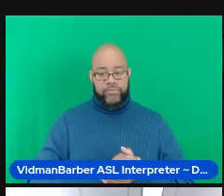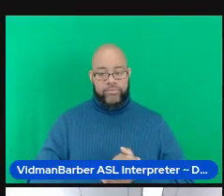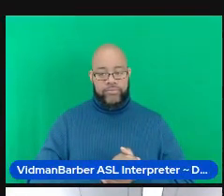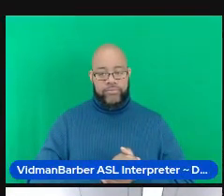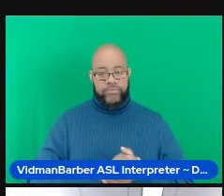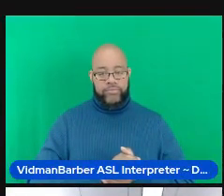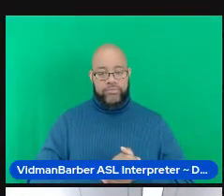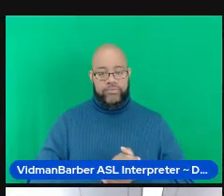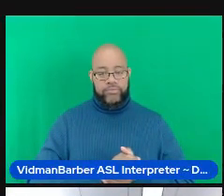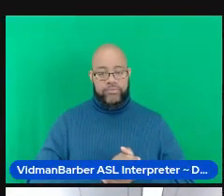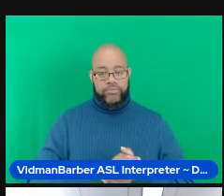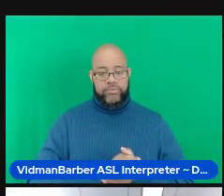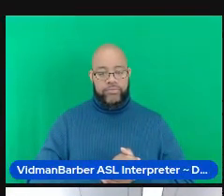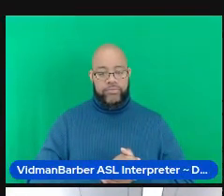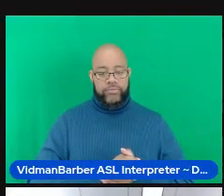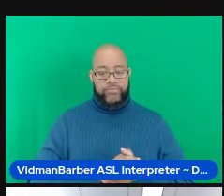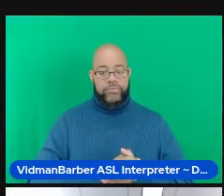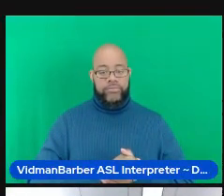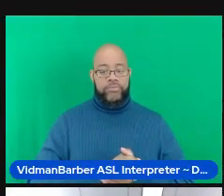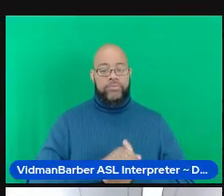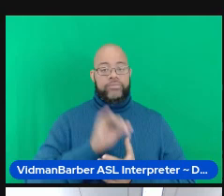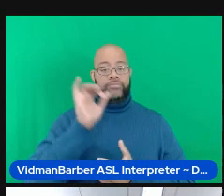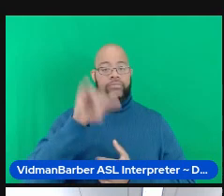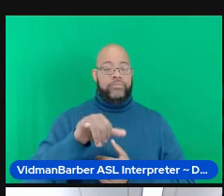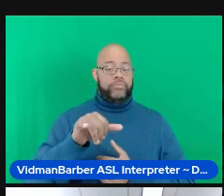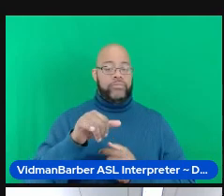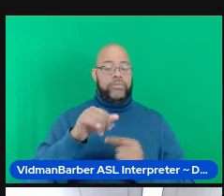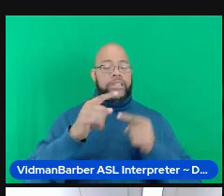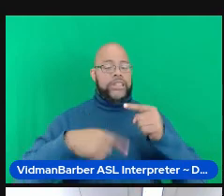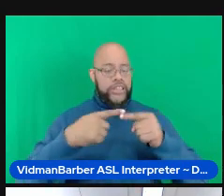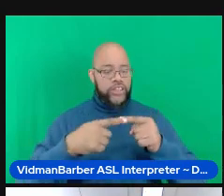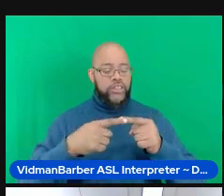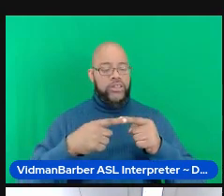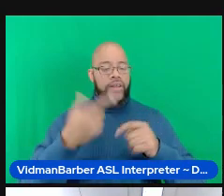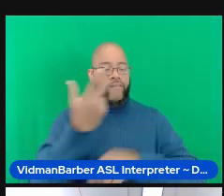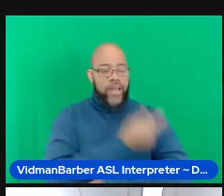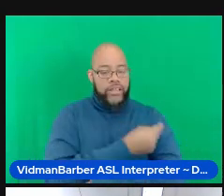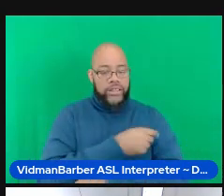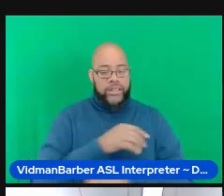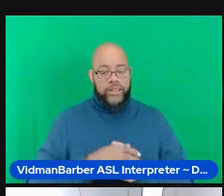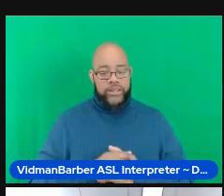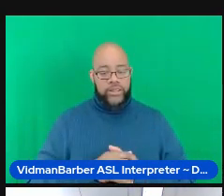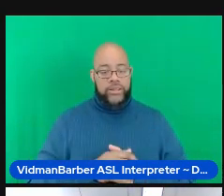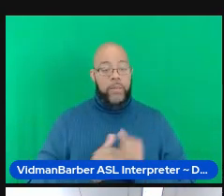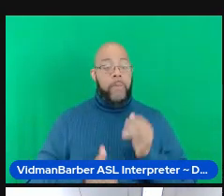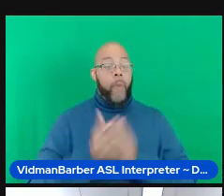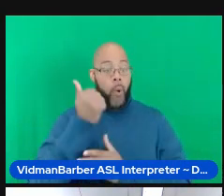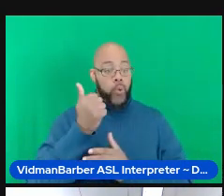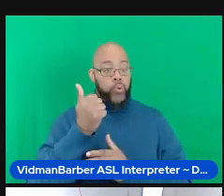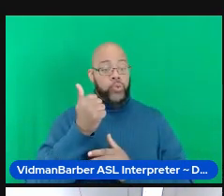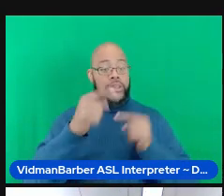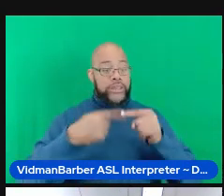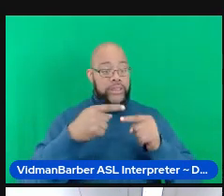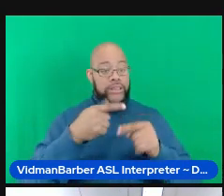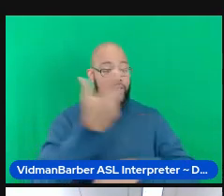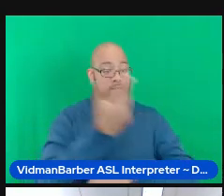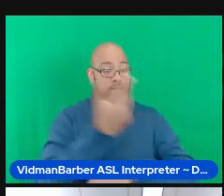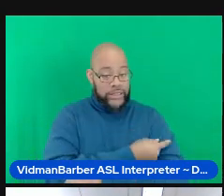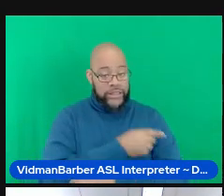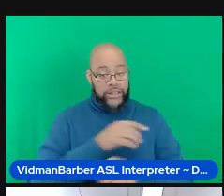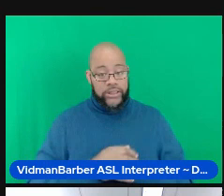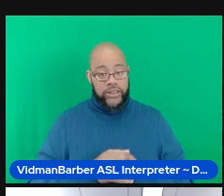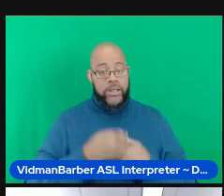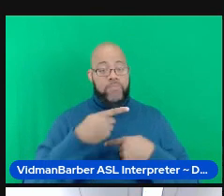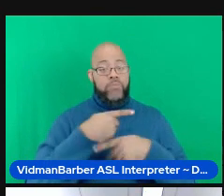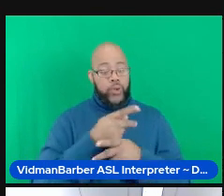so the seasonal influenza vaccines, like the bulk of the seasonal influenza vaccines are